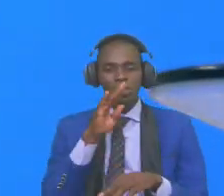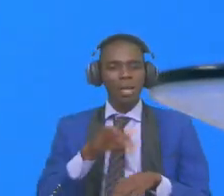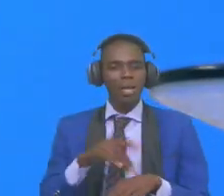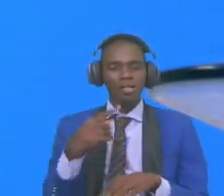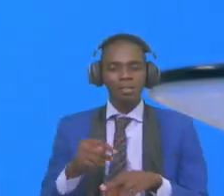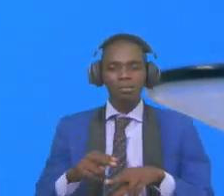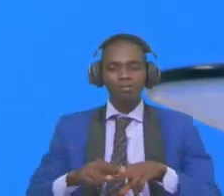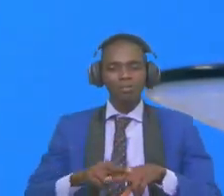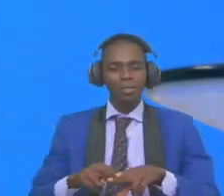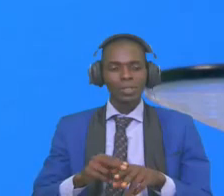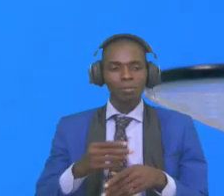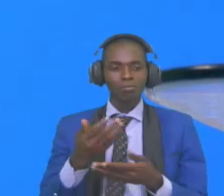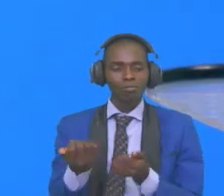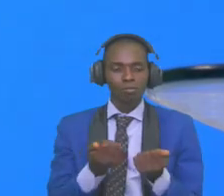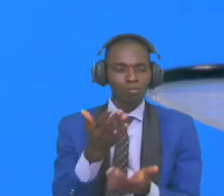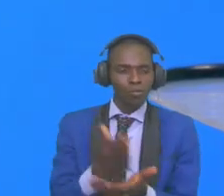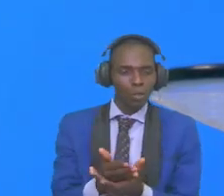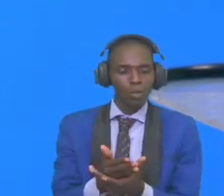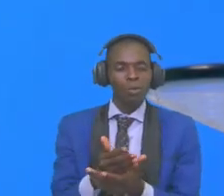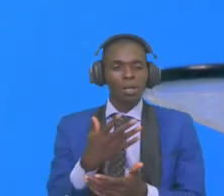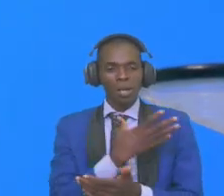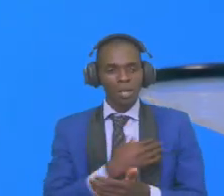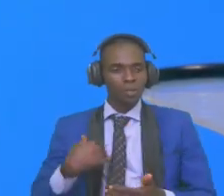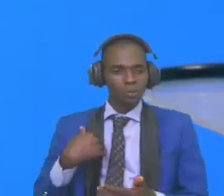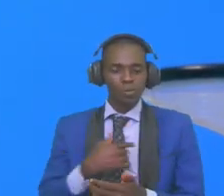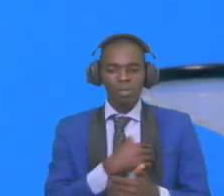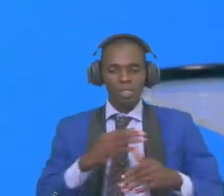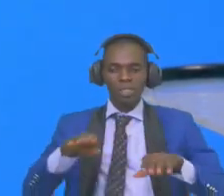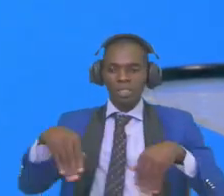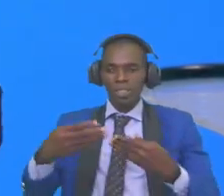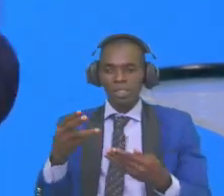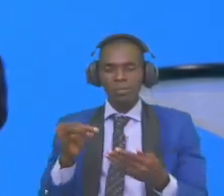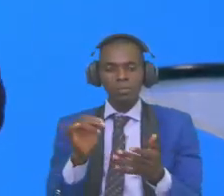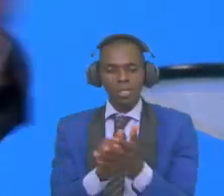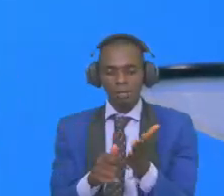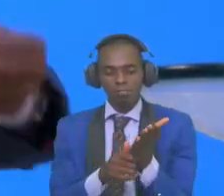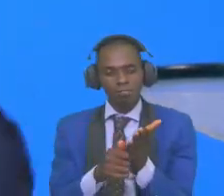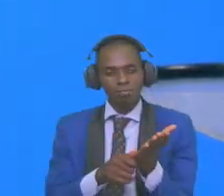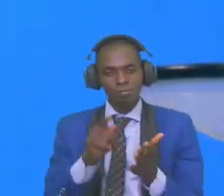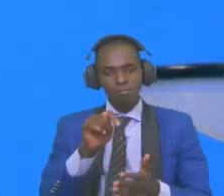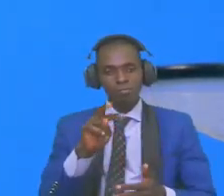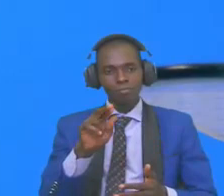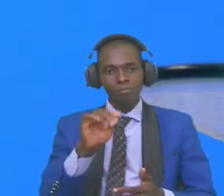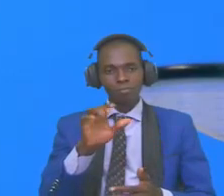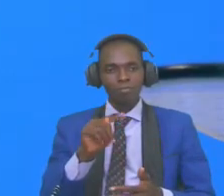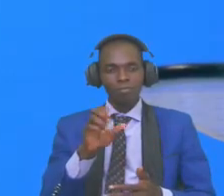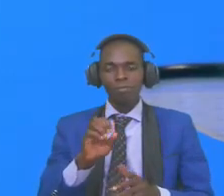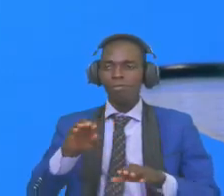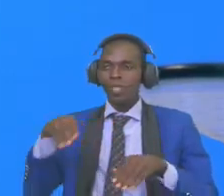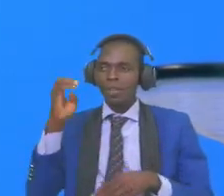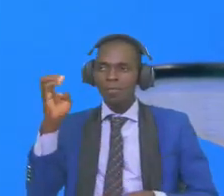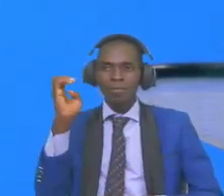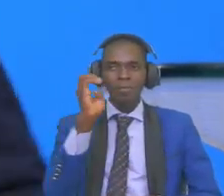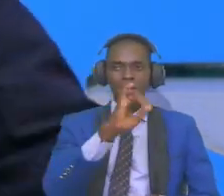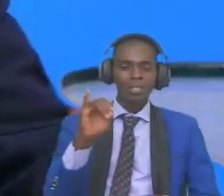station, anywhere we were, and then we had those tracks with us, evangelizing every time.